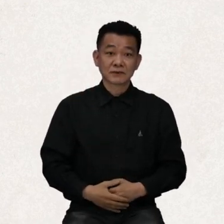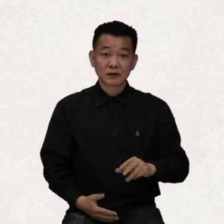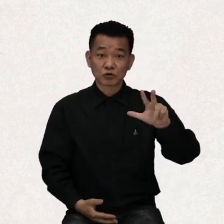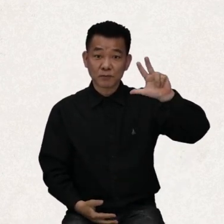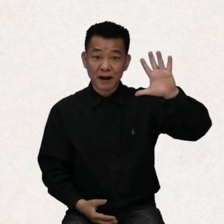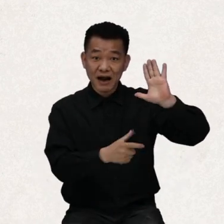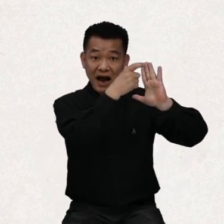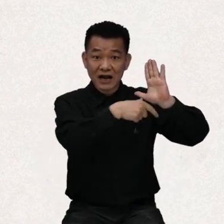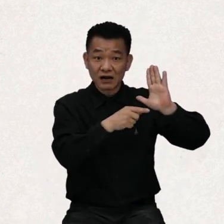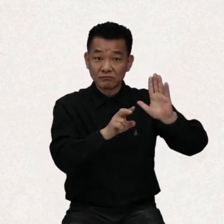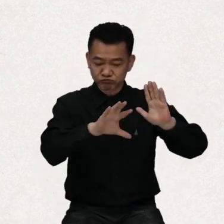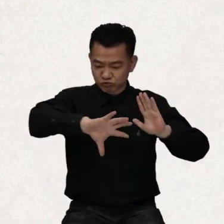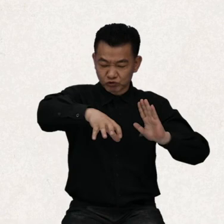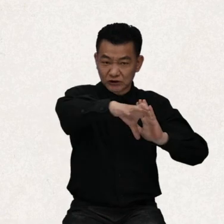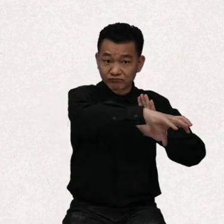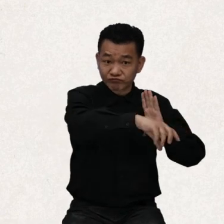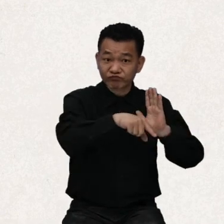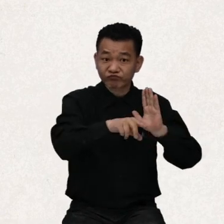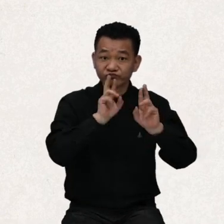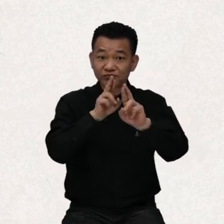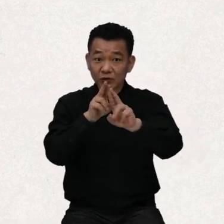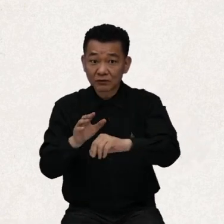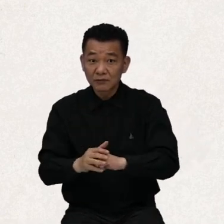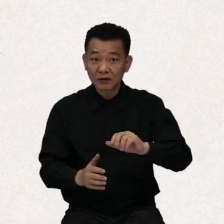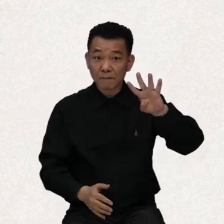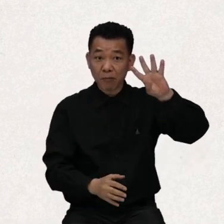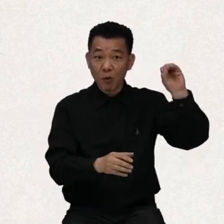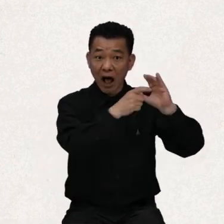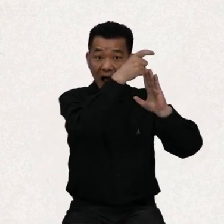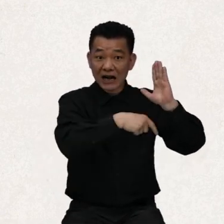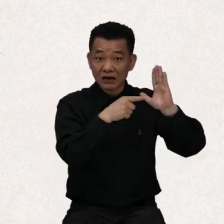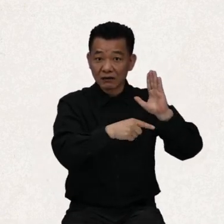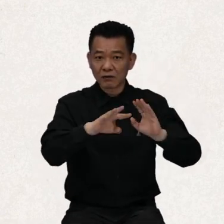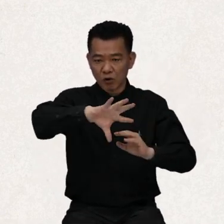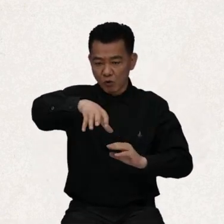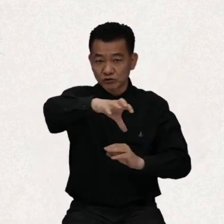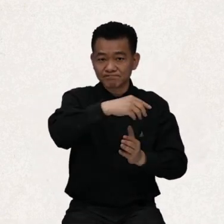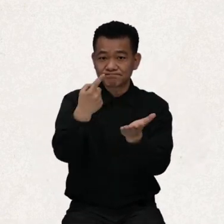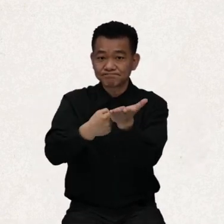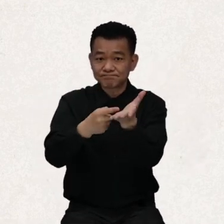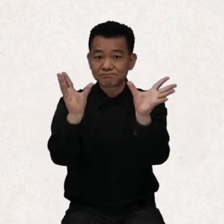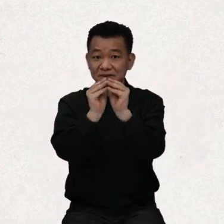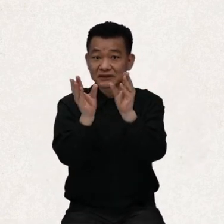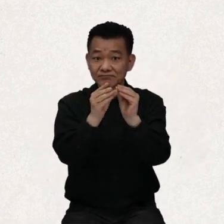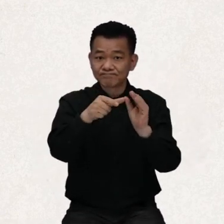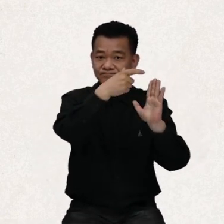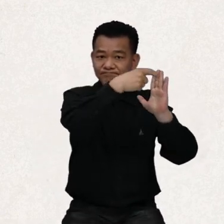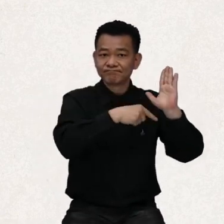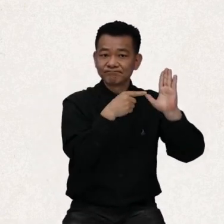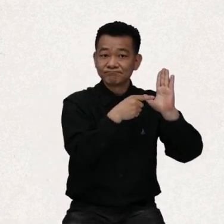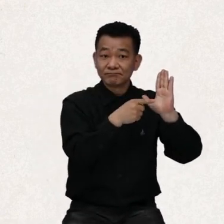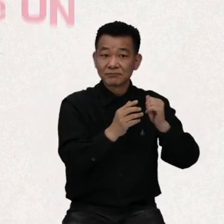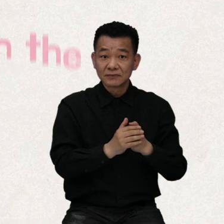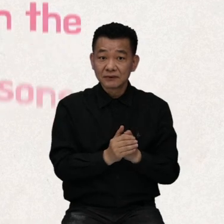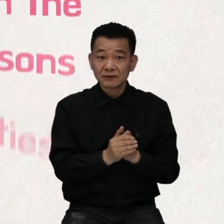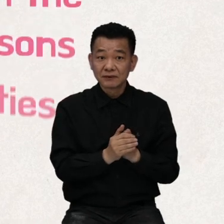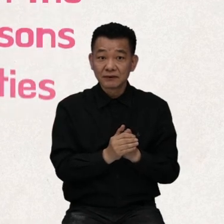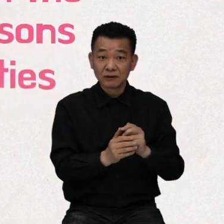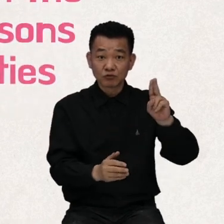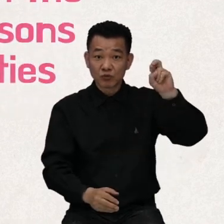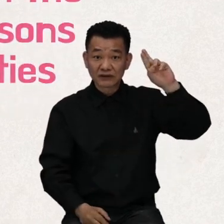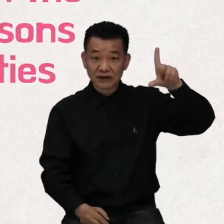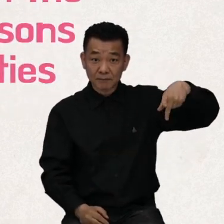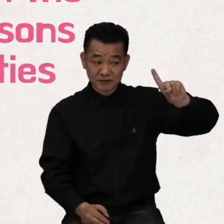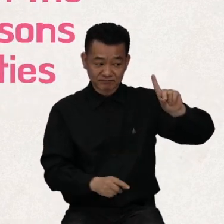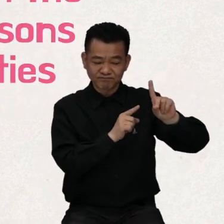From the Articles 35, Reports by States Parties, to Article 40, Conference of States Parties, are created to